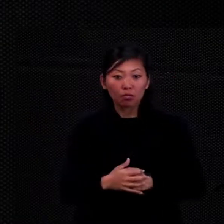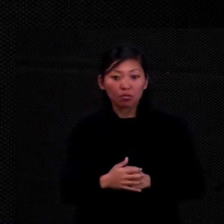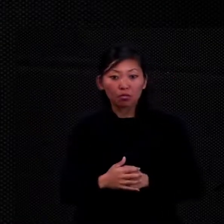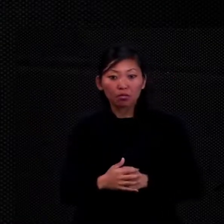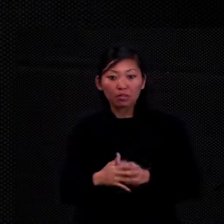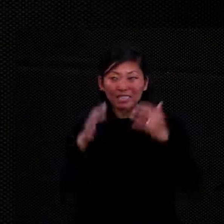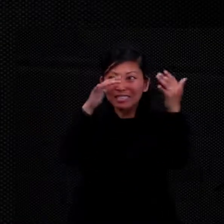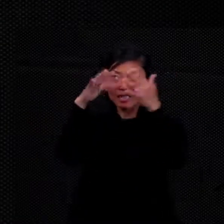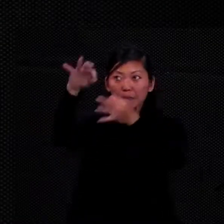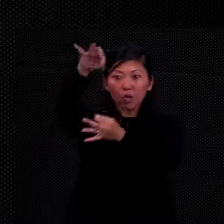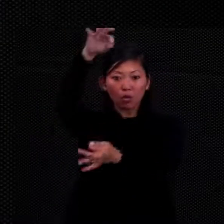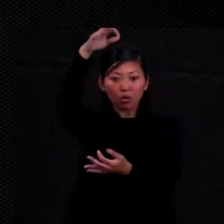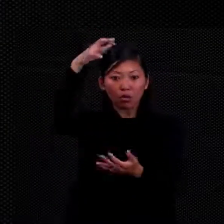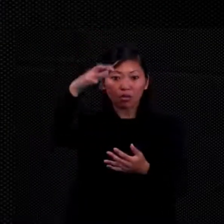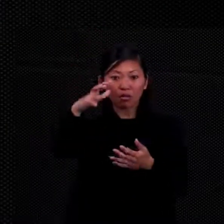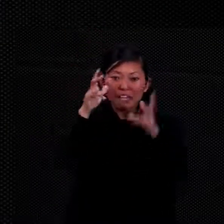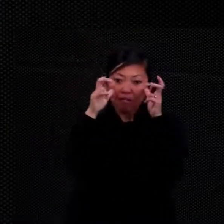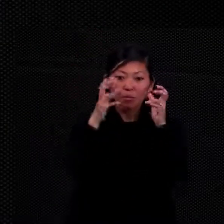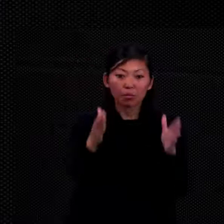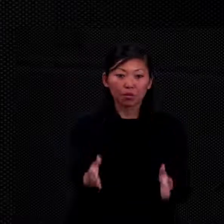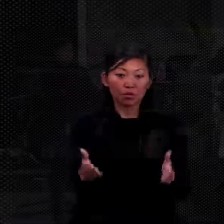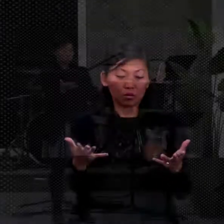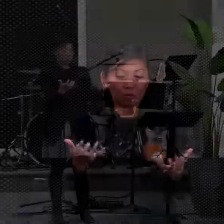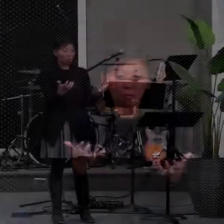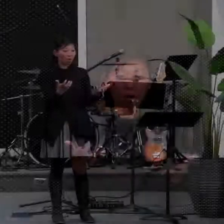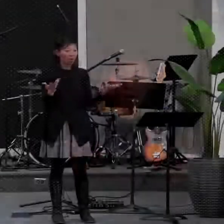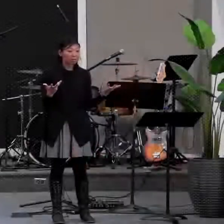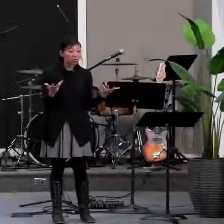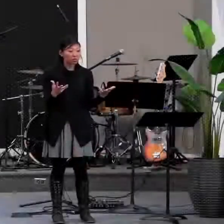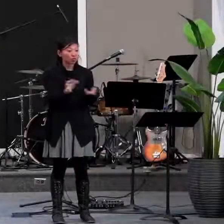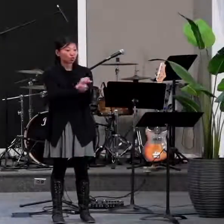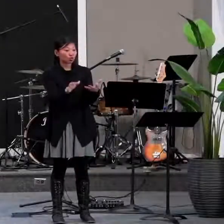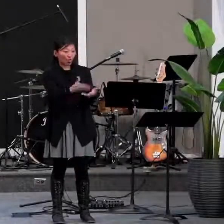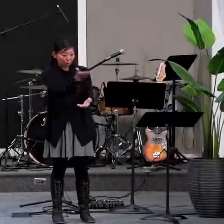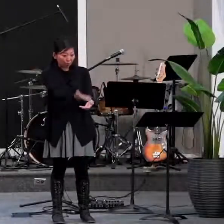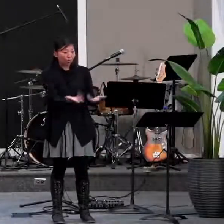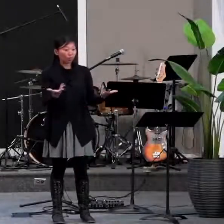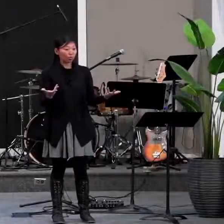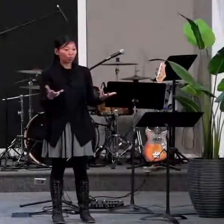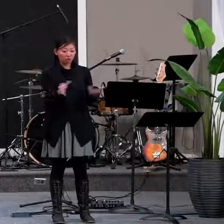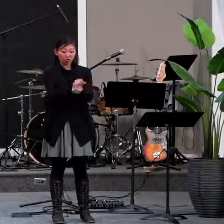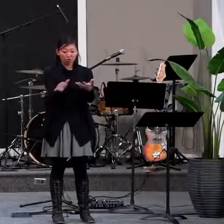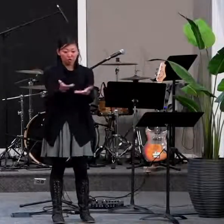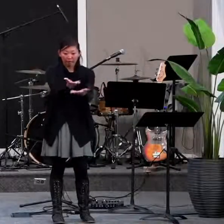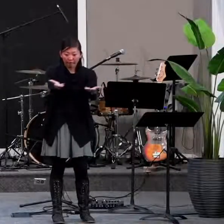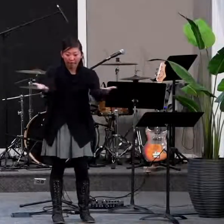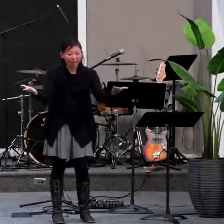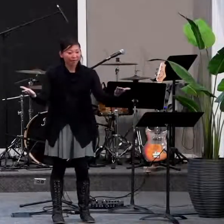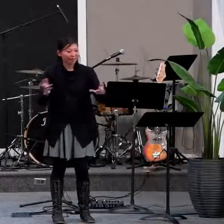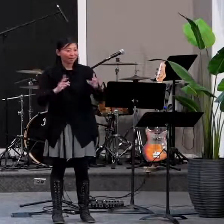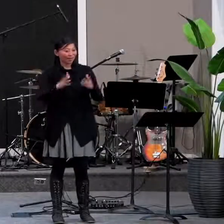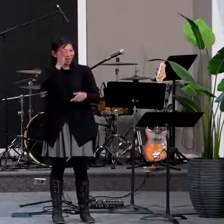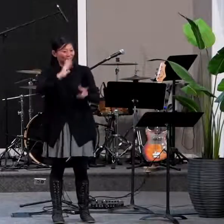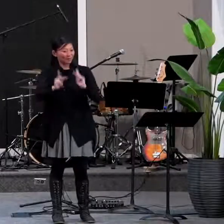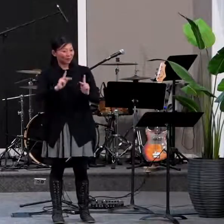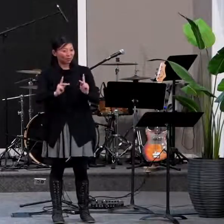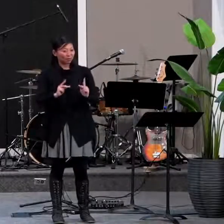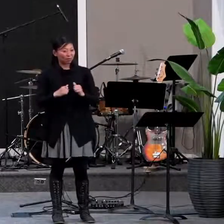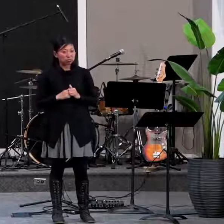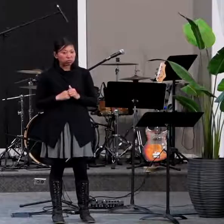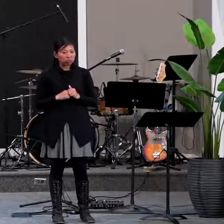A spiritually evil person who wants nothing more than to destroy me and to destroy the rest of God's people? Yeah, no